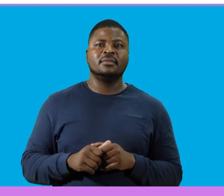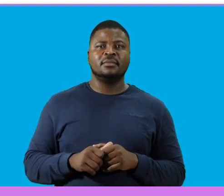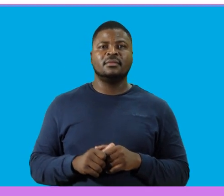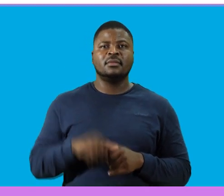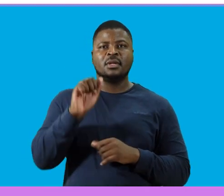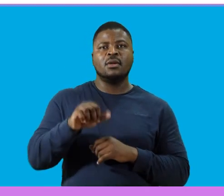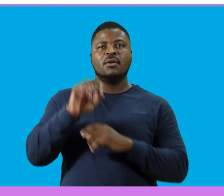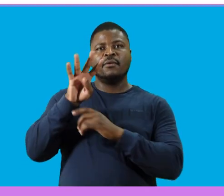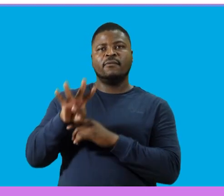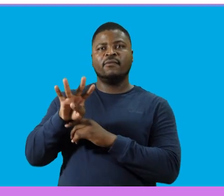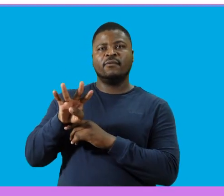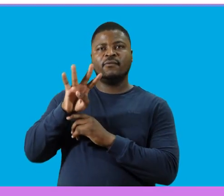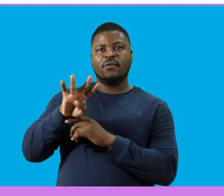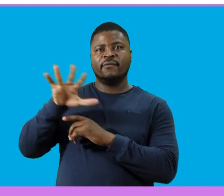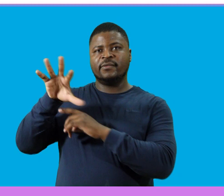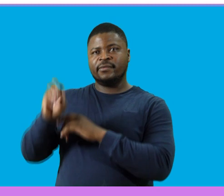plus the 480.